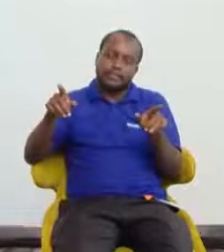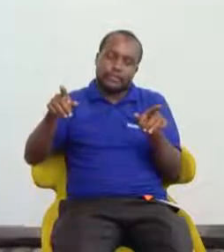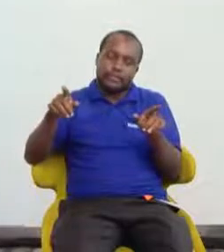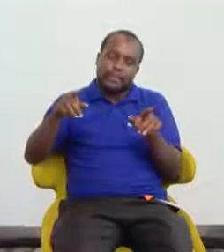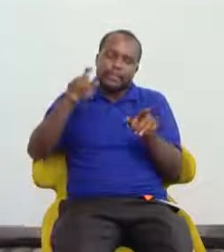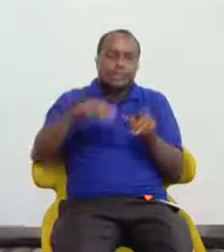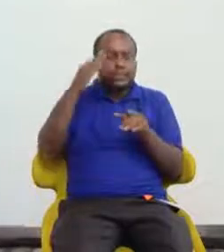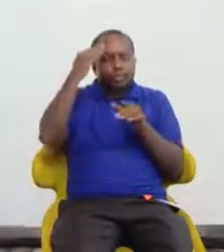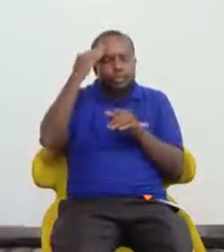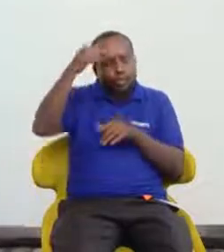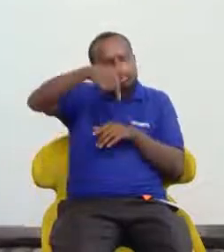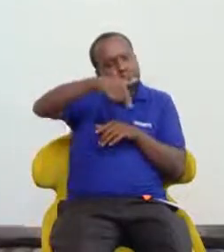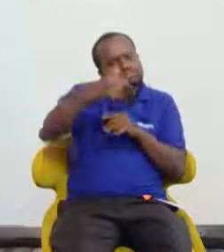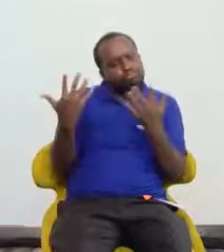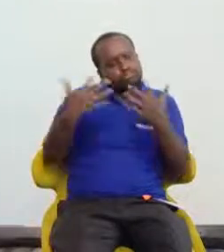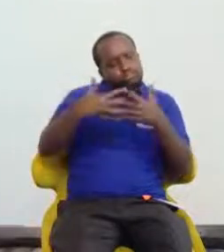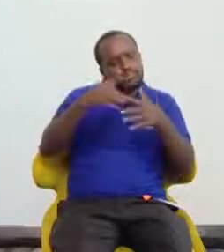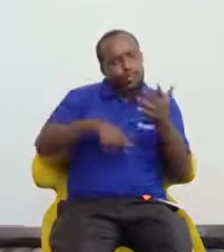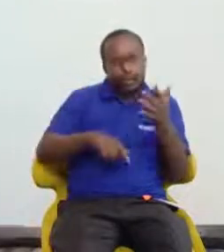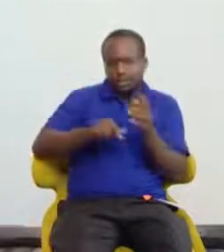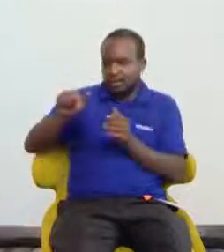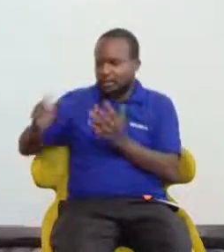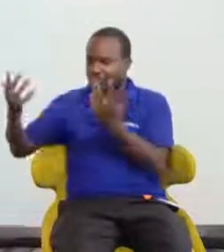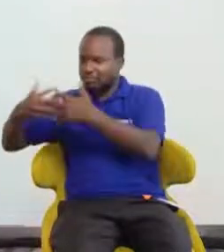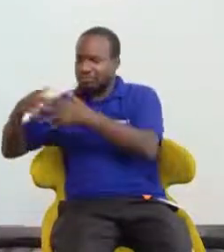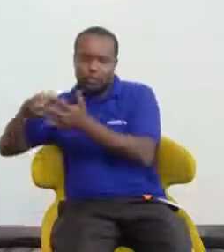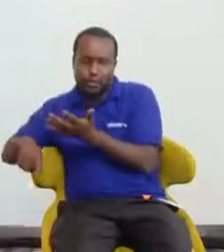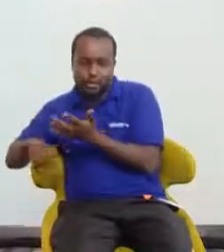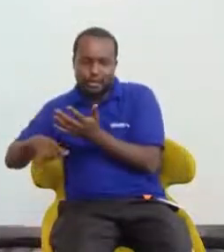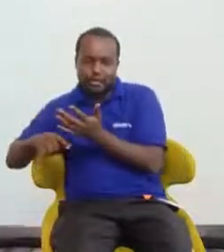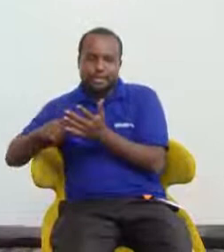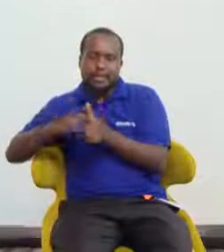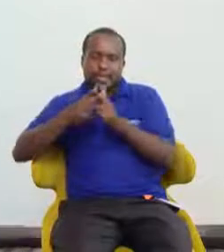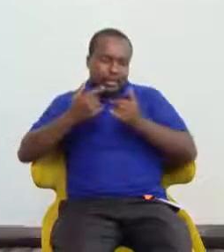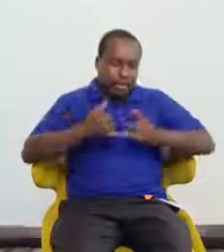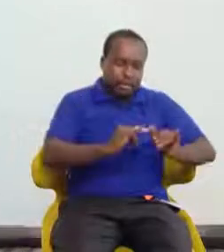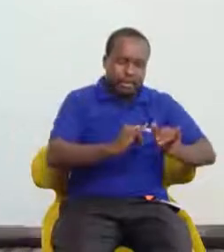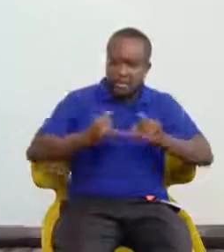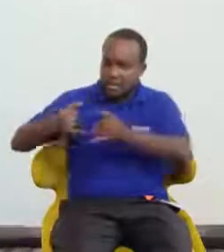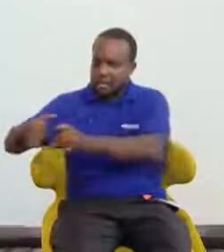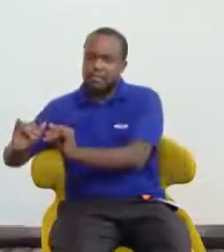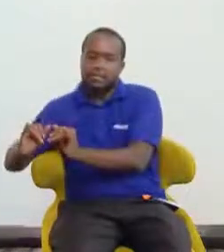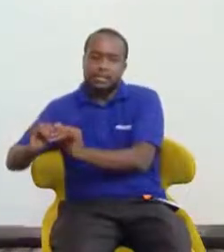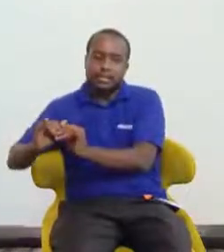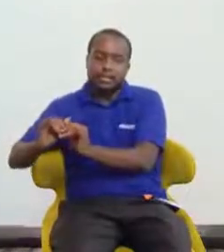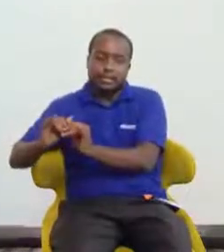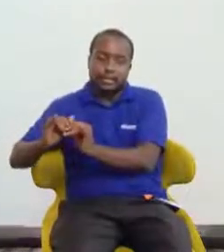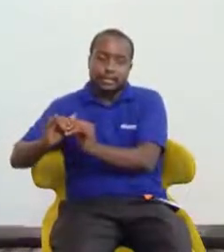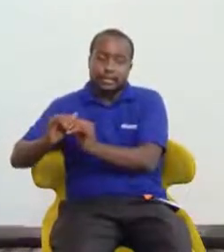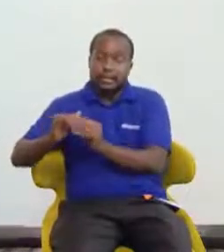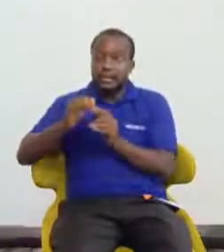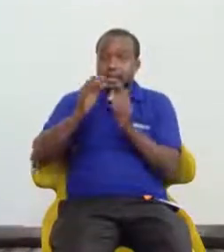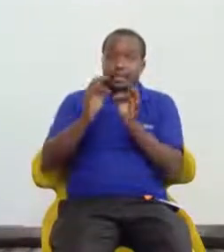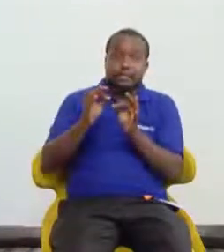it has to be localized so that we can then begin to think about local solutions. And because the reason we constantly think about